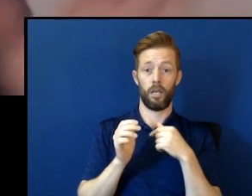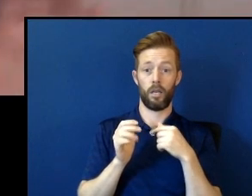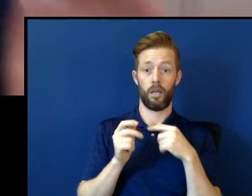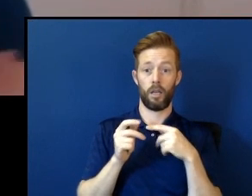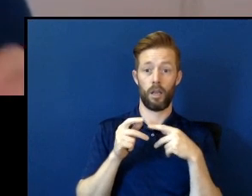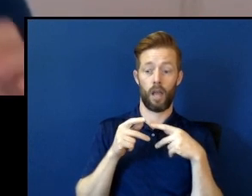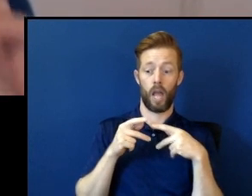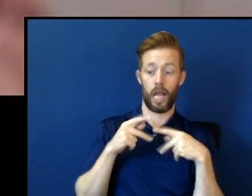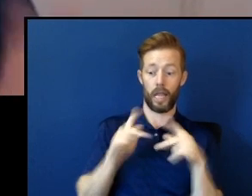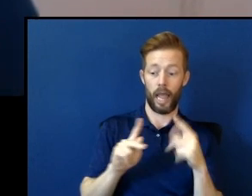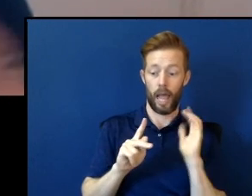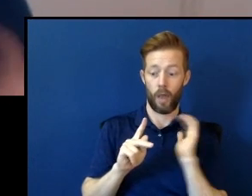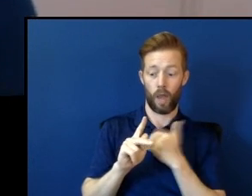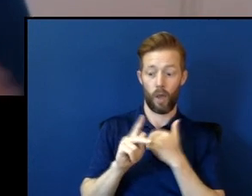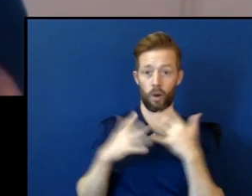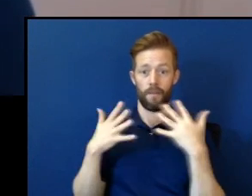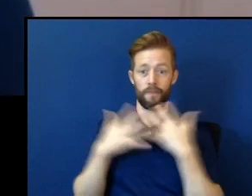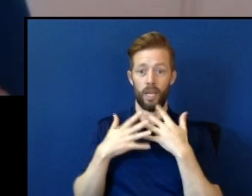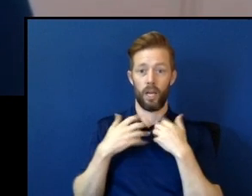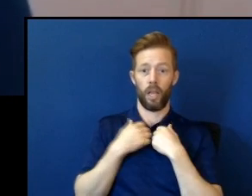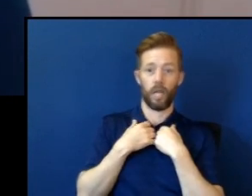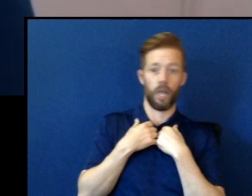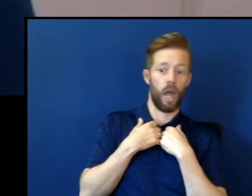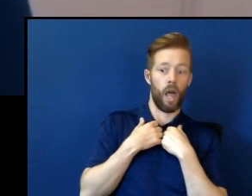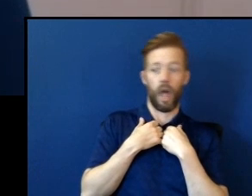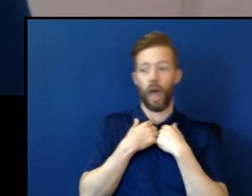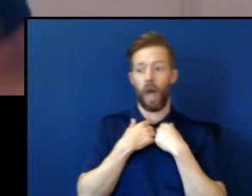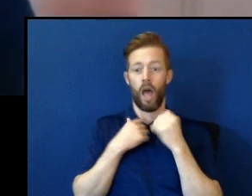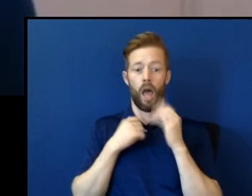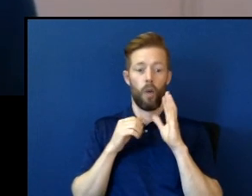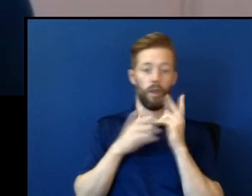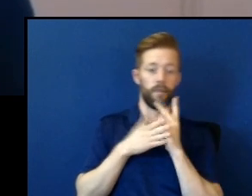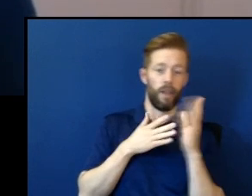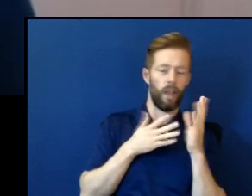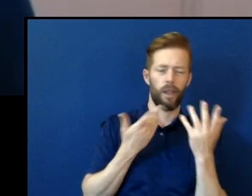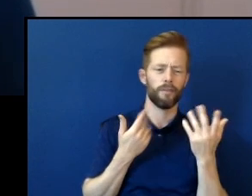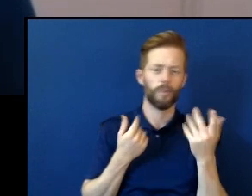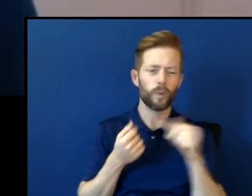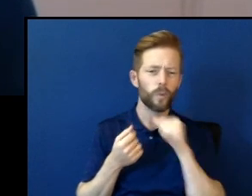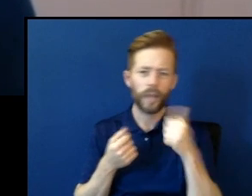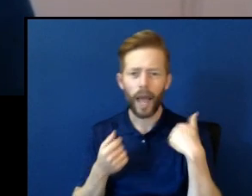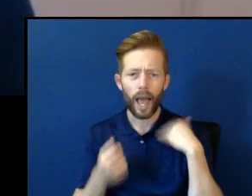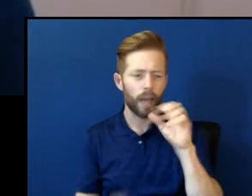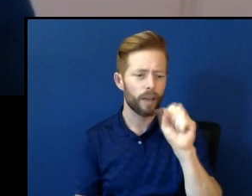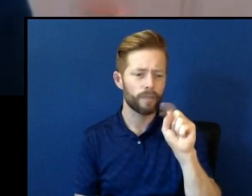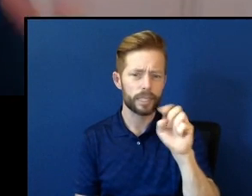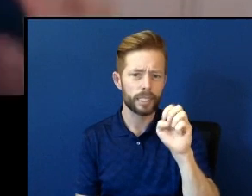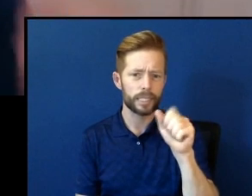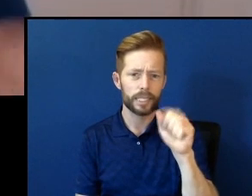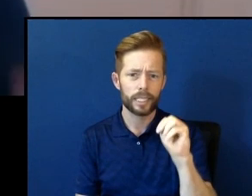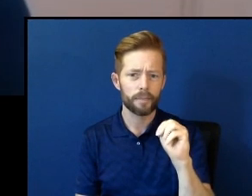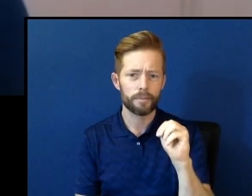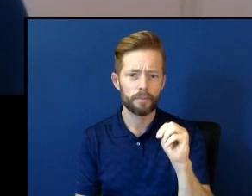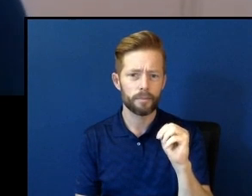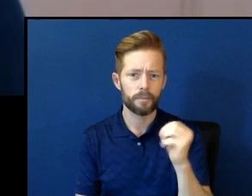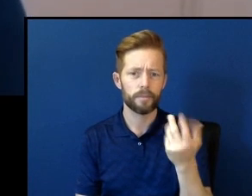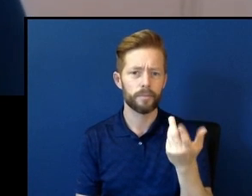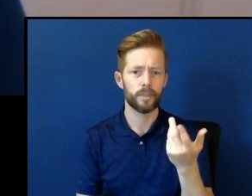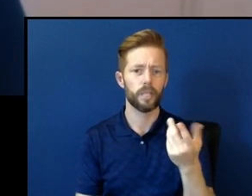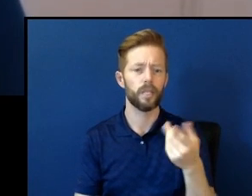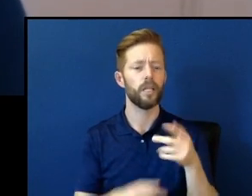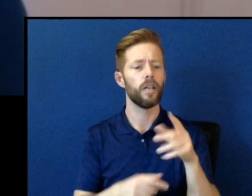oh my gosh, if something fails, they're not going to be able to handle it, we wouldn't have seen like how children really do just